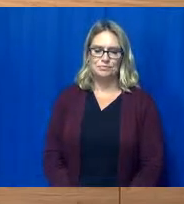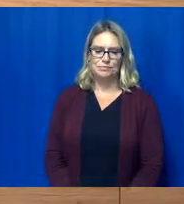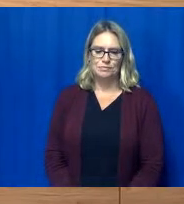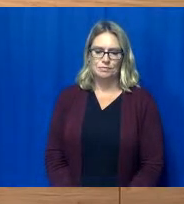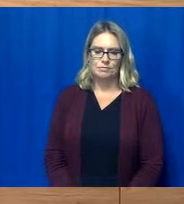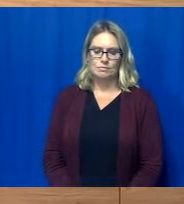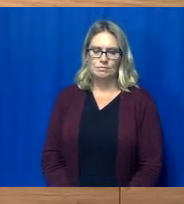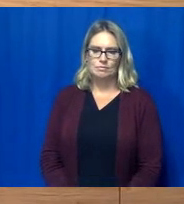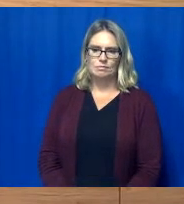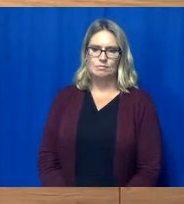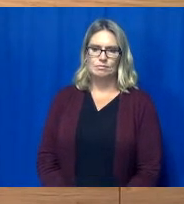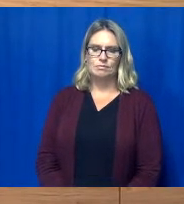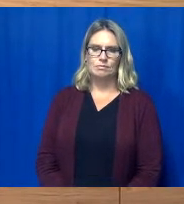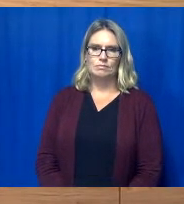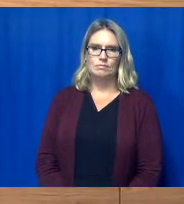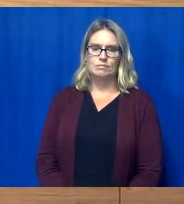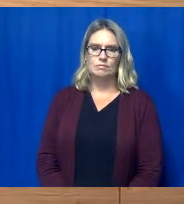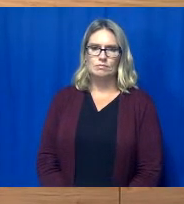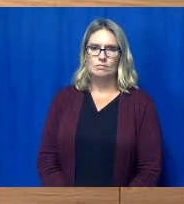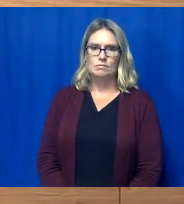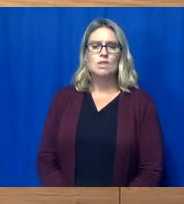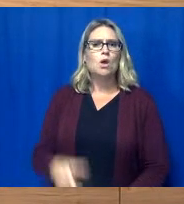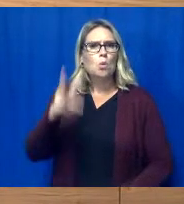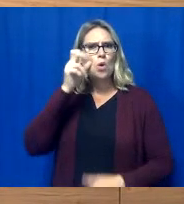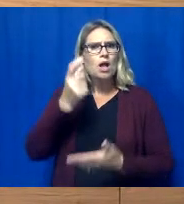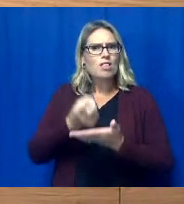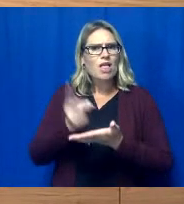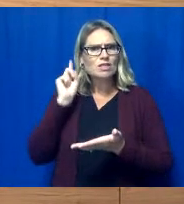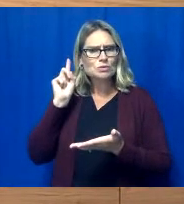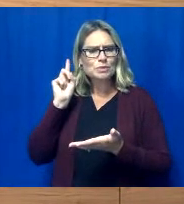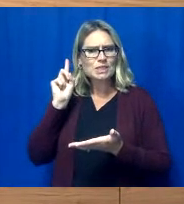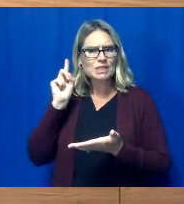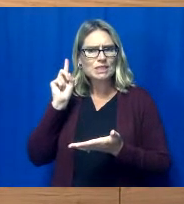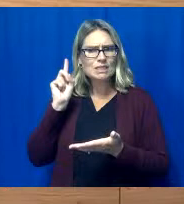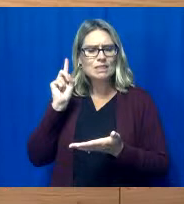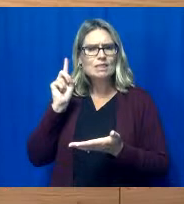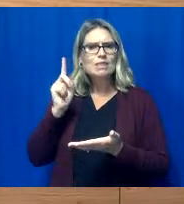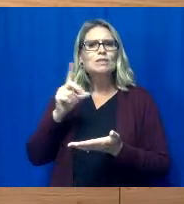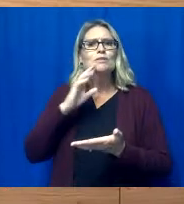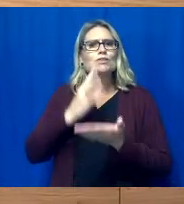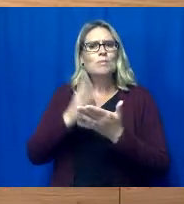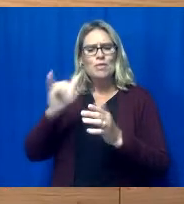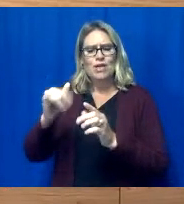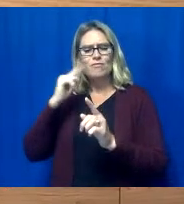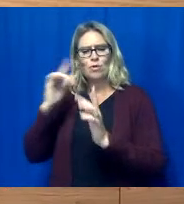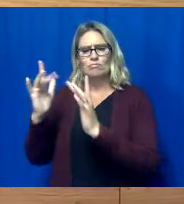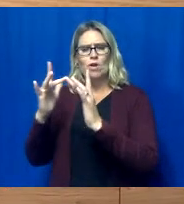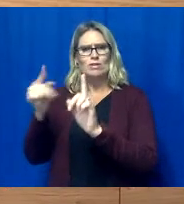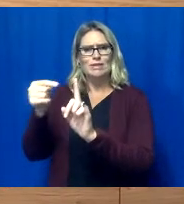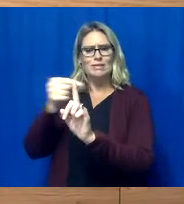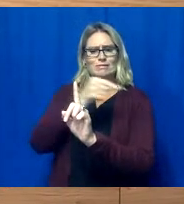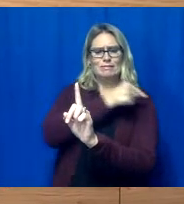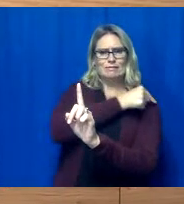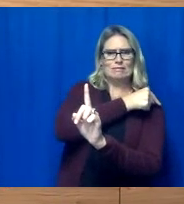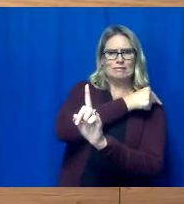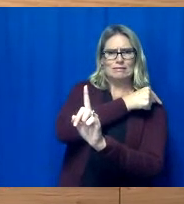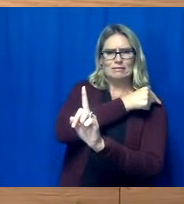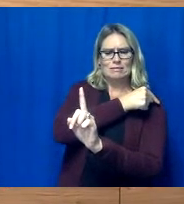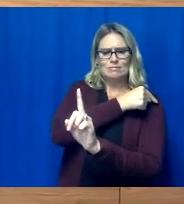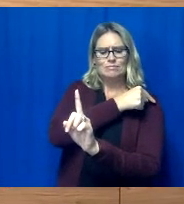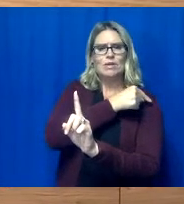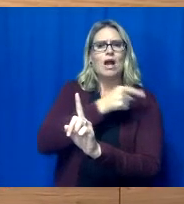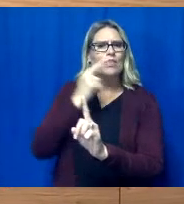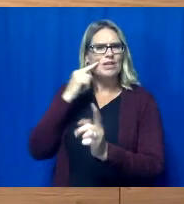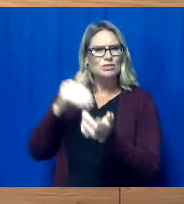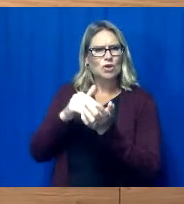Great. So listen, we heard last week about some strain on contact tracing capacity in this province. And I think Dr.